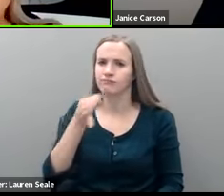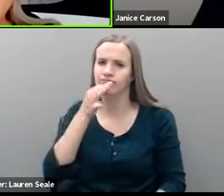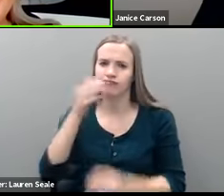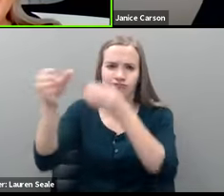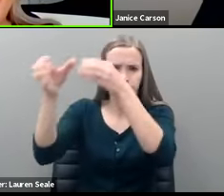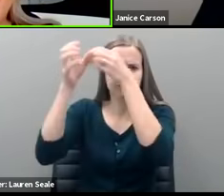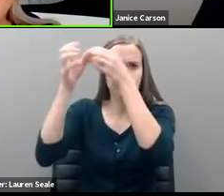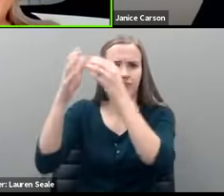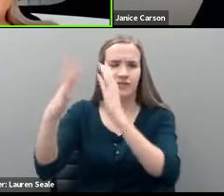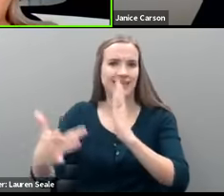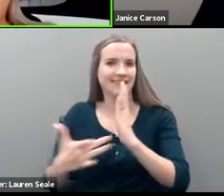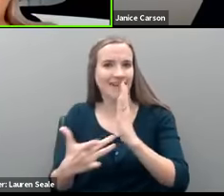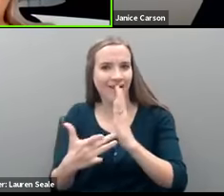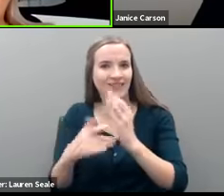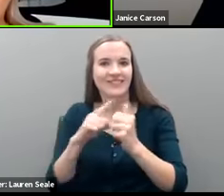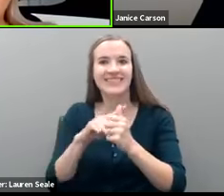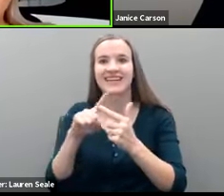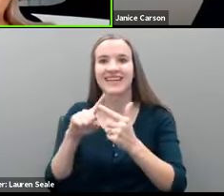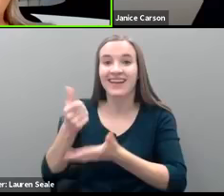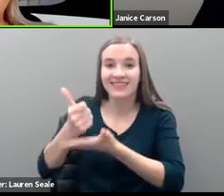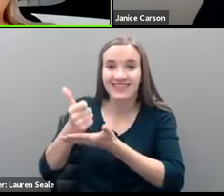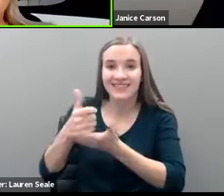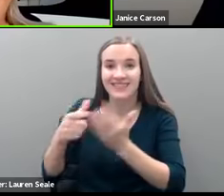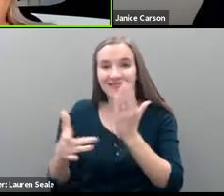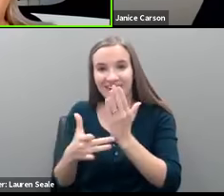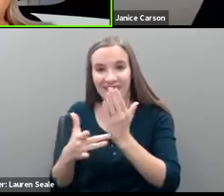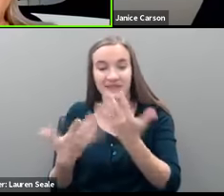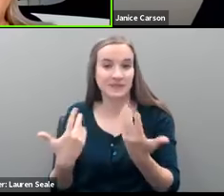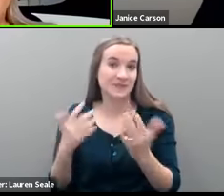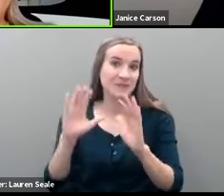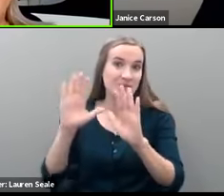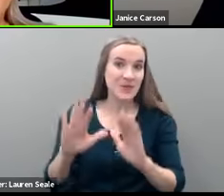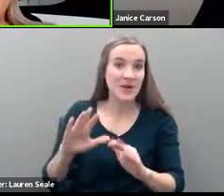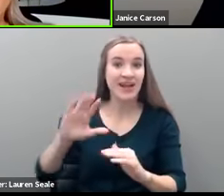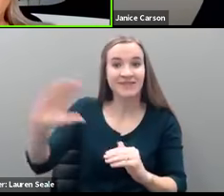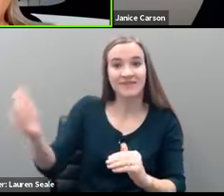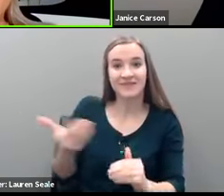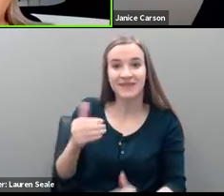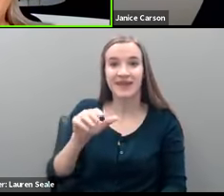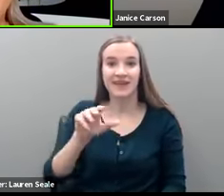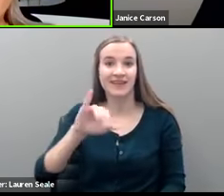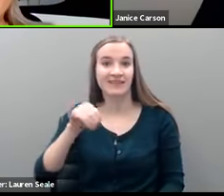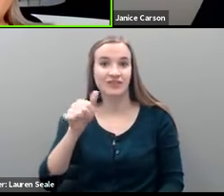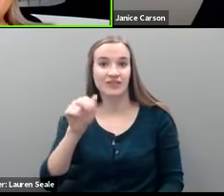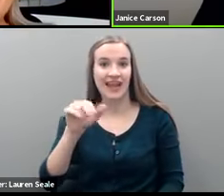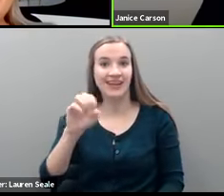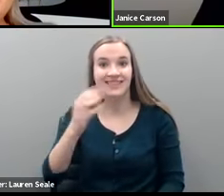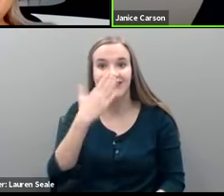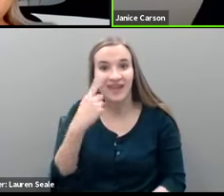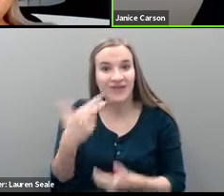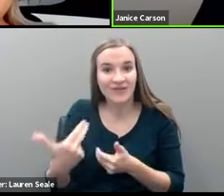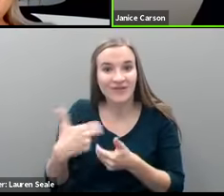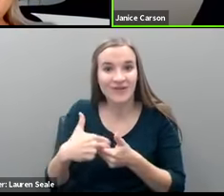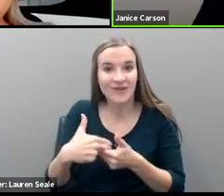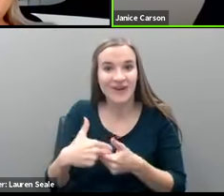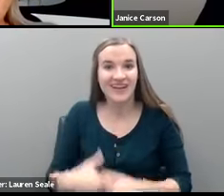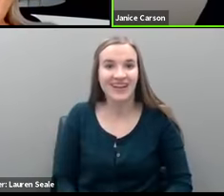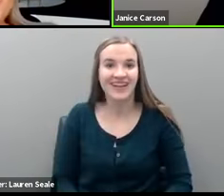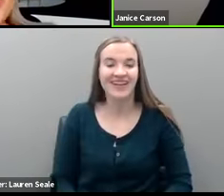technology and assistive technology. So it's really great to have you here today, Janice. Thank you for joining us. Why, thank you for having